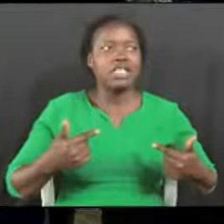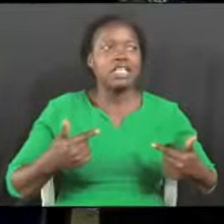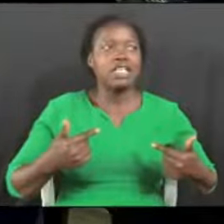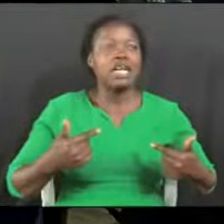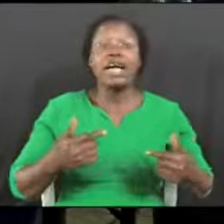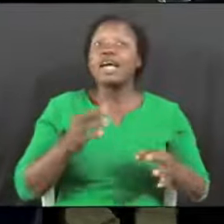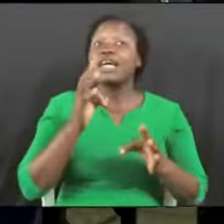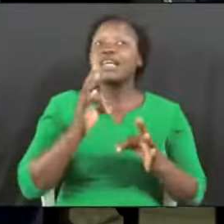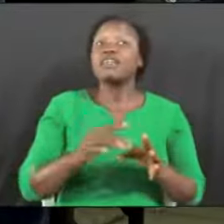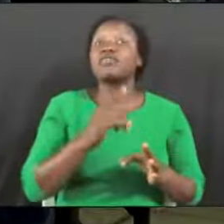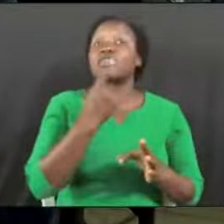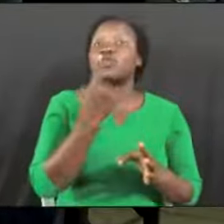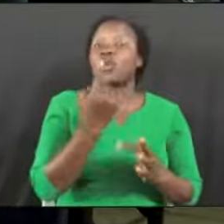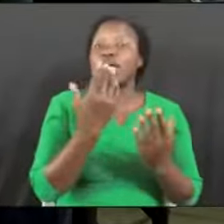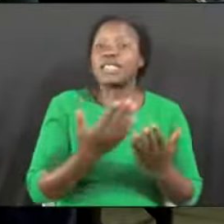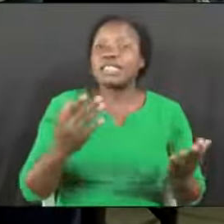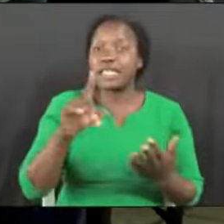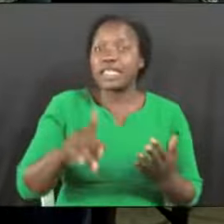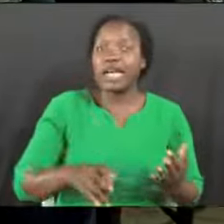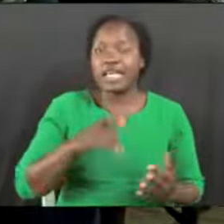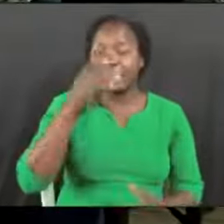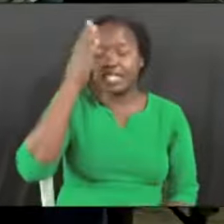one thing I need to know,